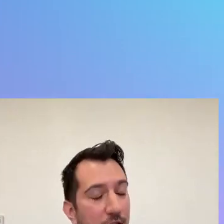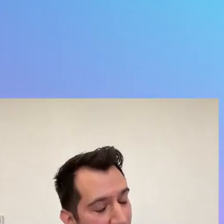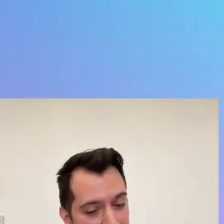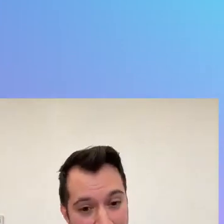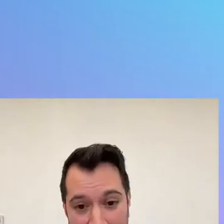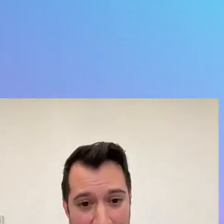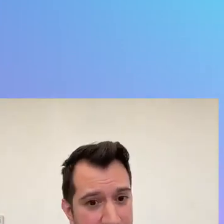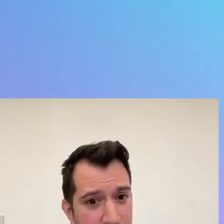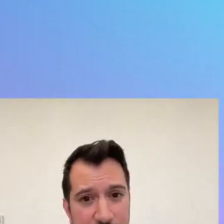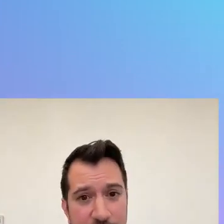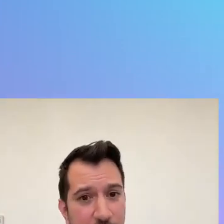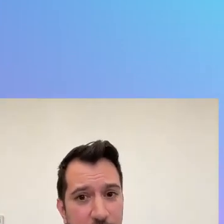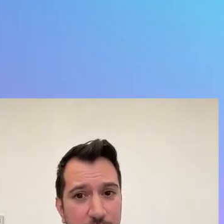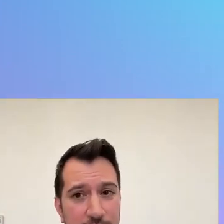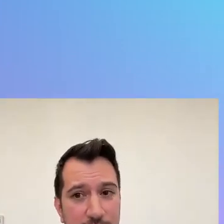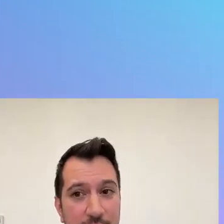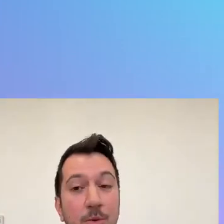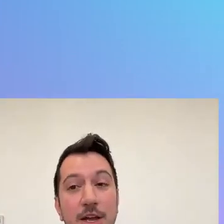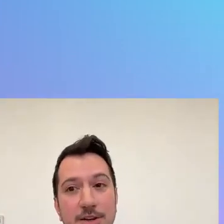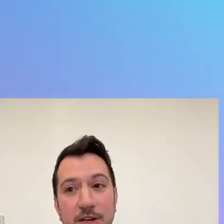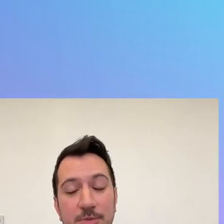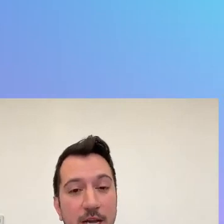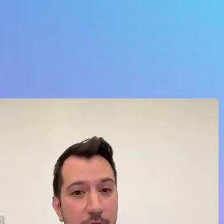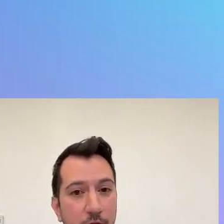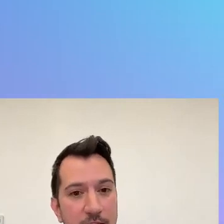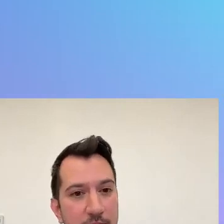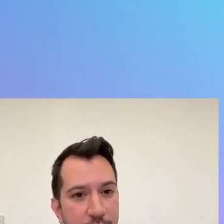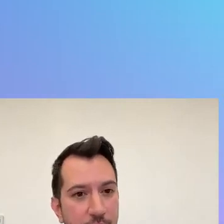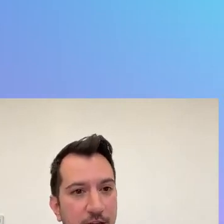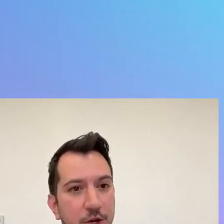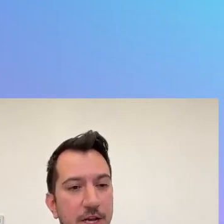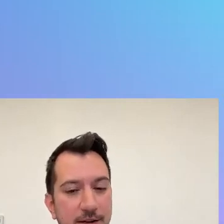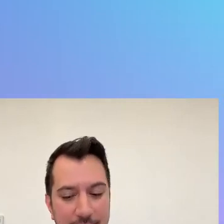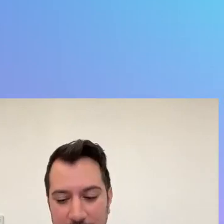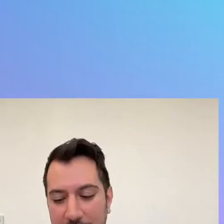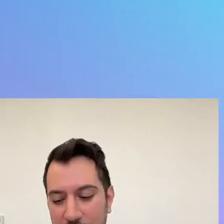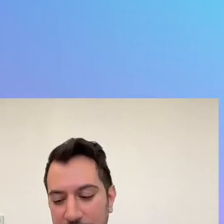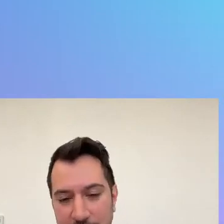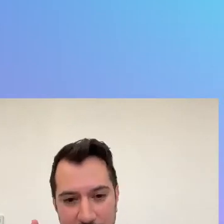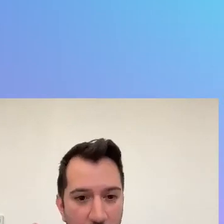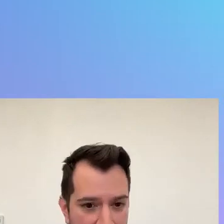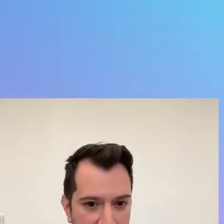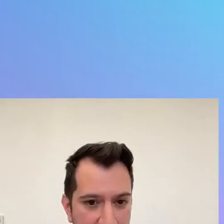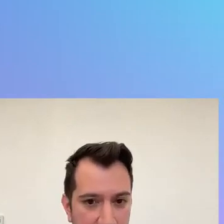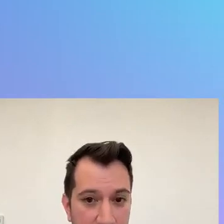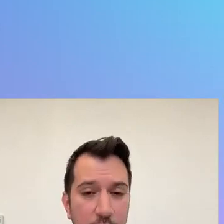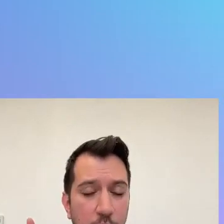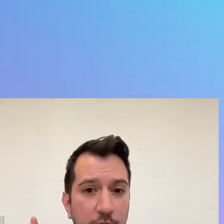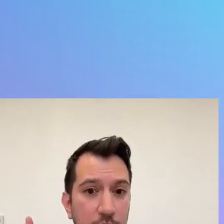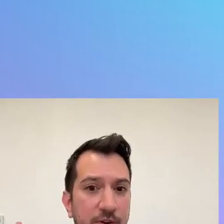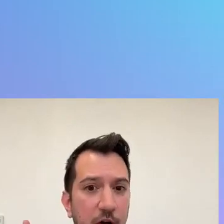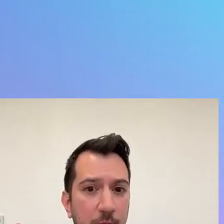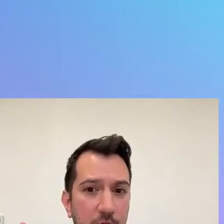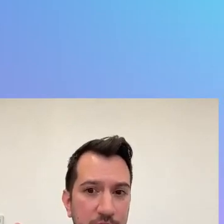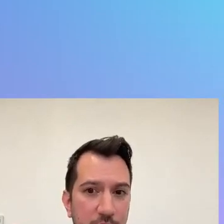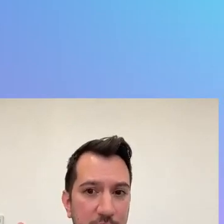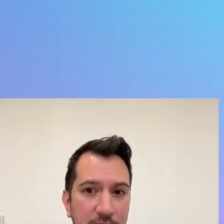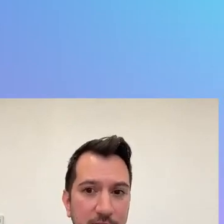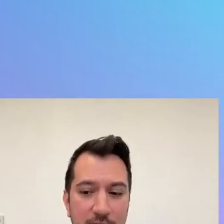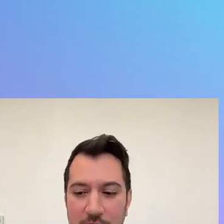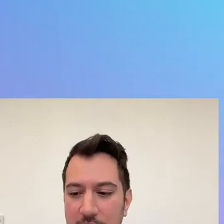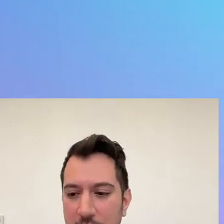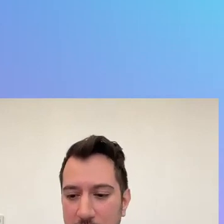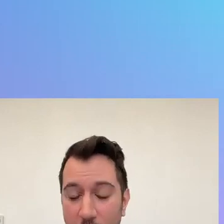you're like, okay, I have to use this color. That way it does become a little bit easier. Like you can actually lock in one of those variables,